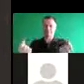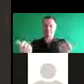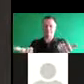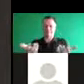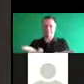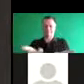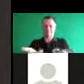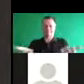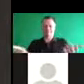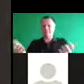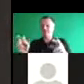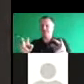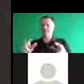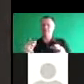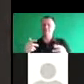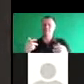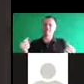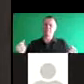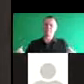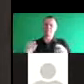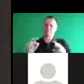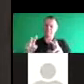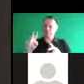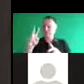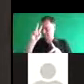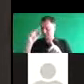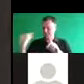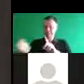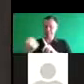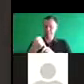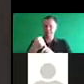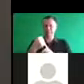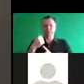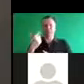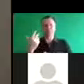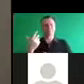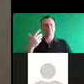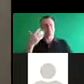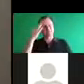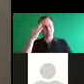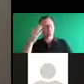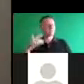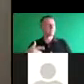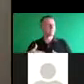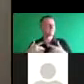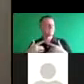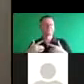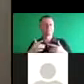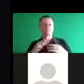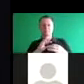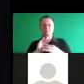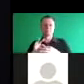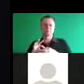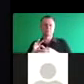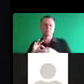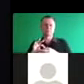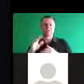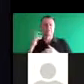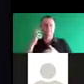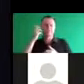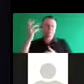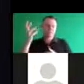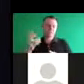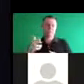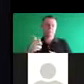and powerful memories. They can signify new futures, they can signify connections. And this work here in this